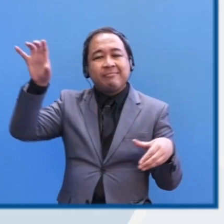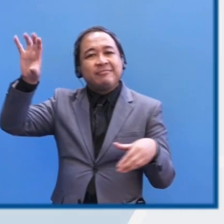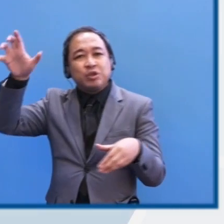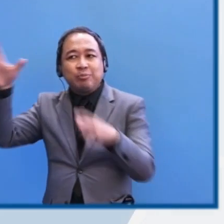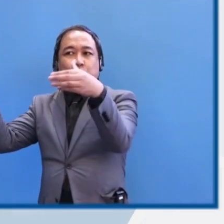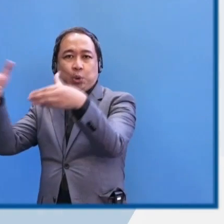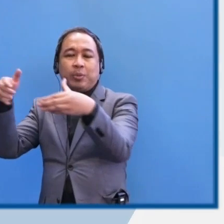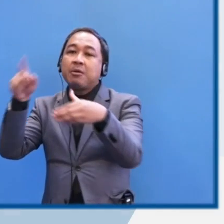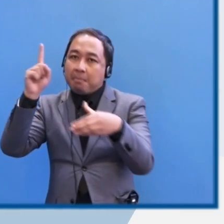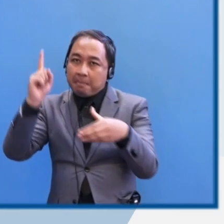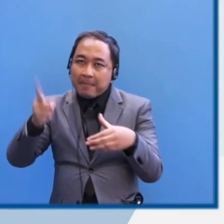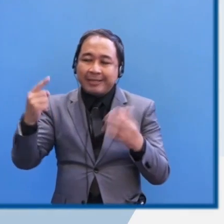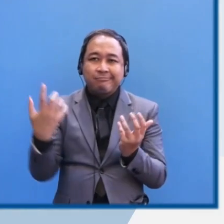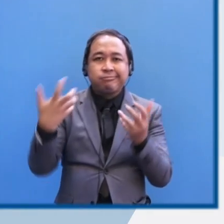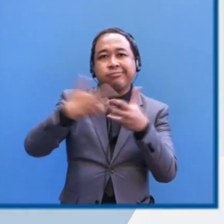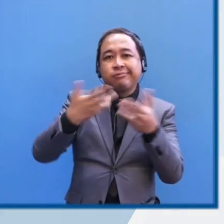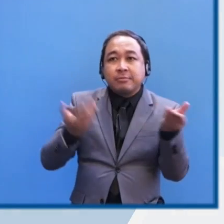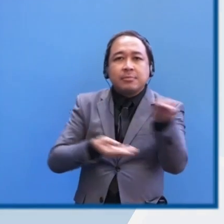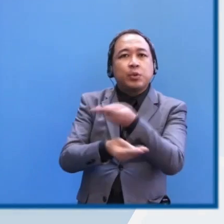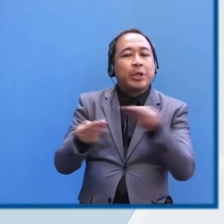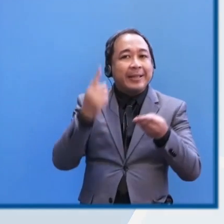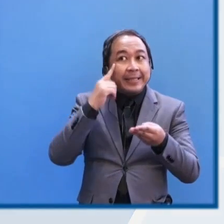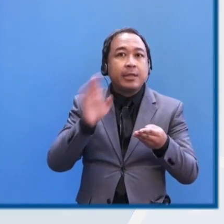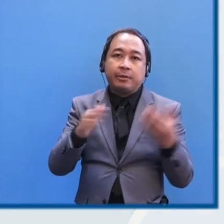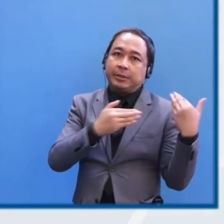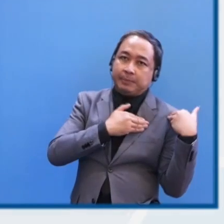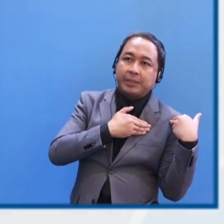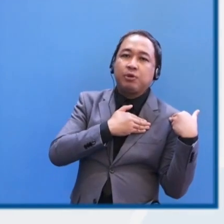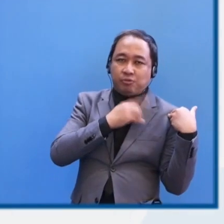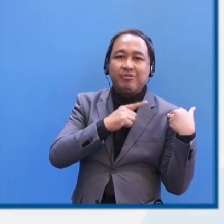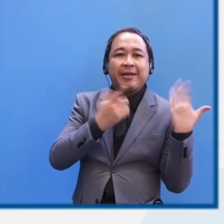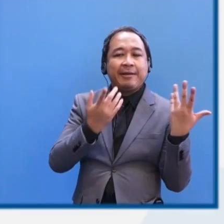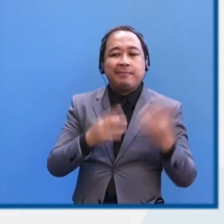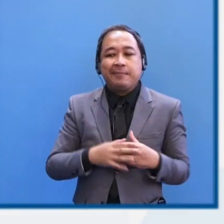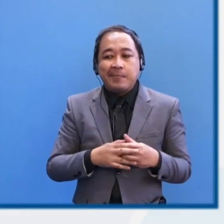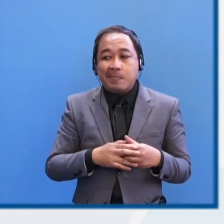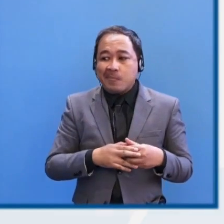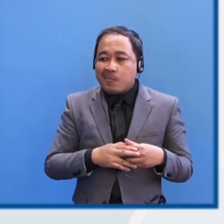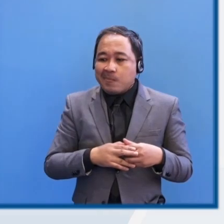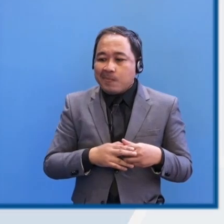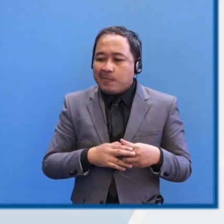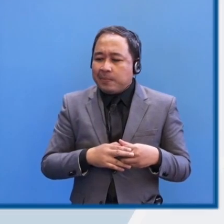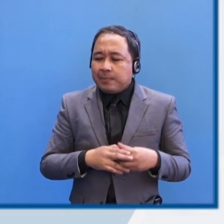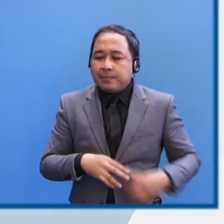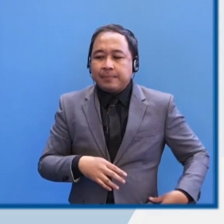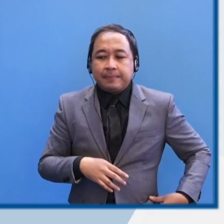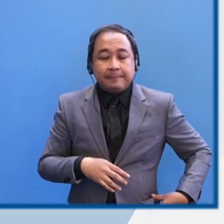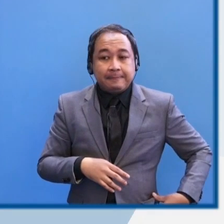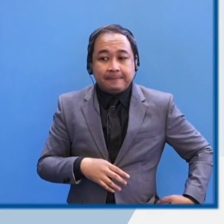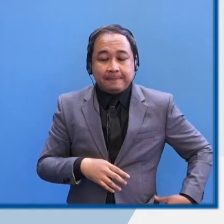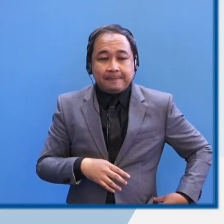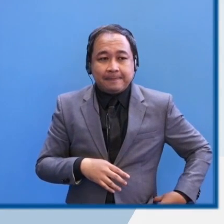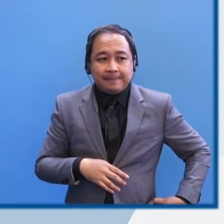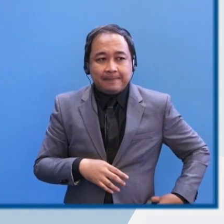national players, or even all the players. Okay, and do you think then that a regional organization can keep the